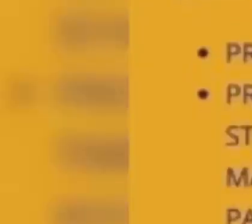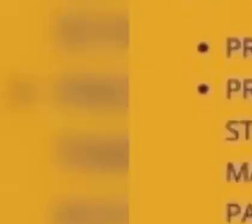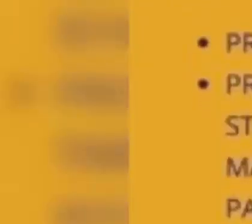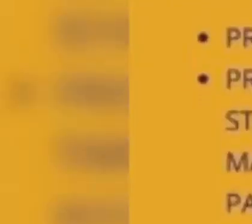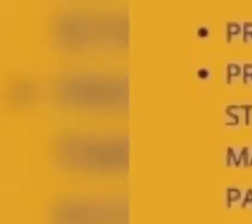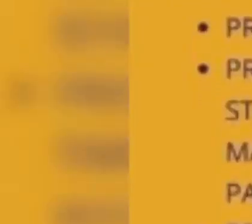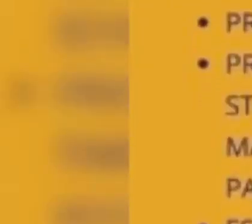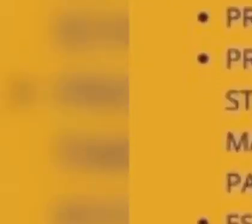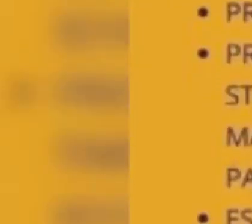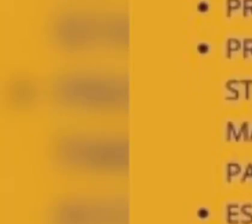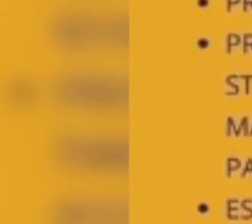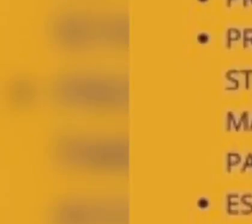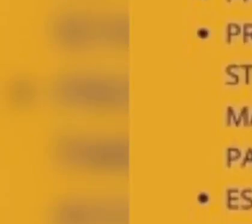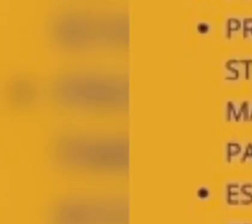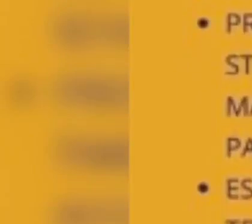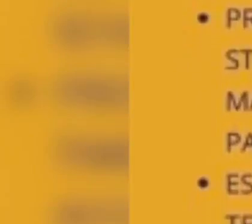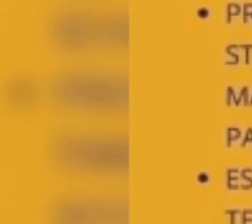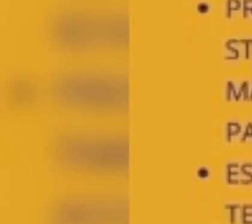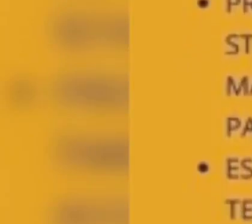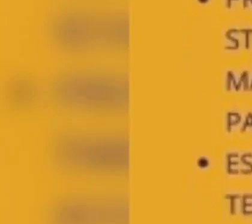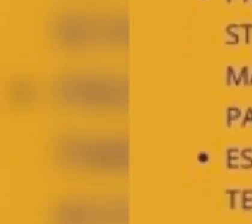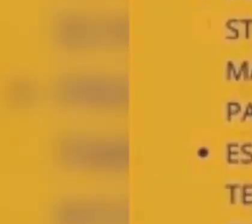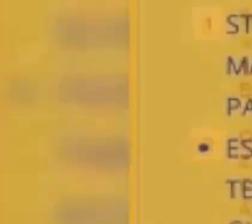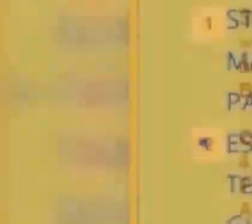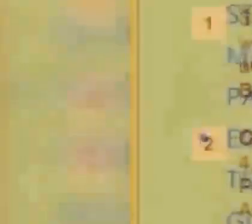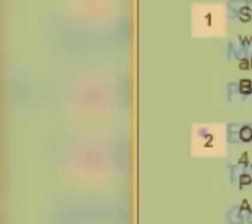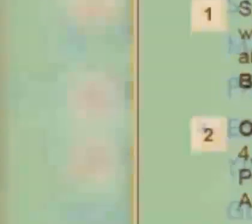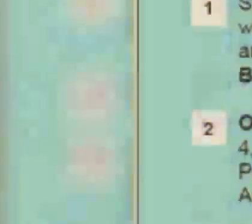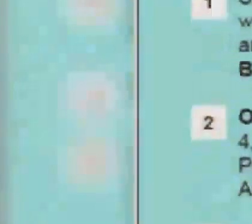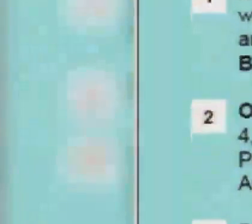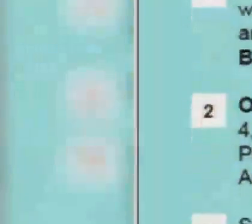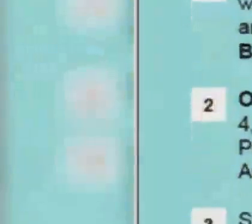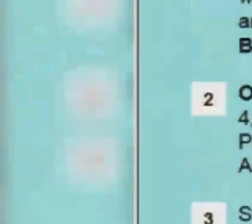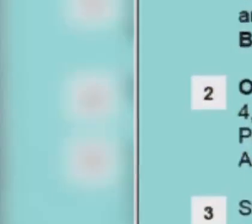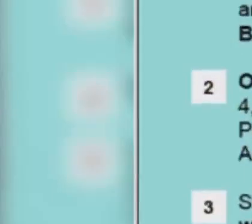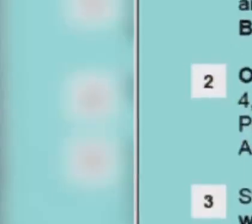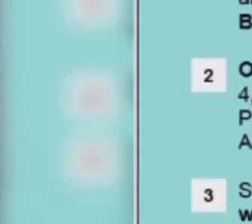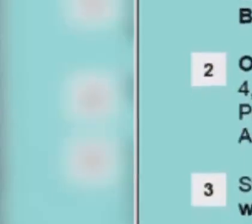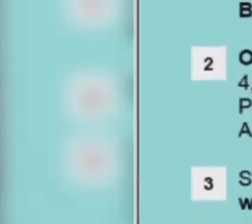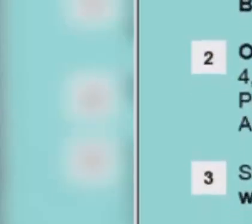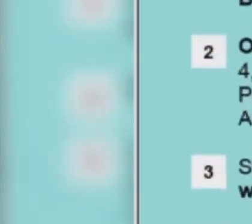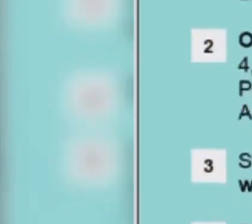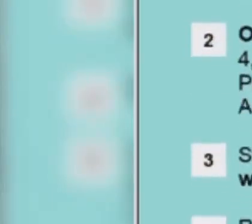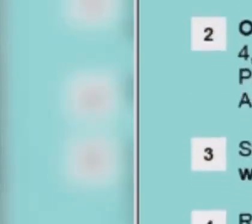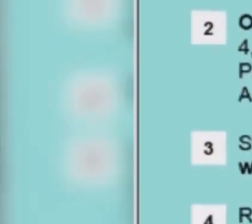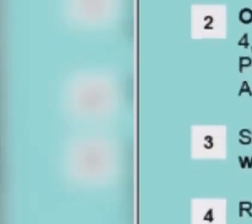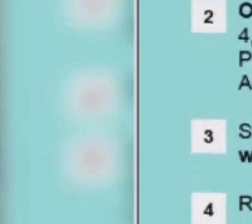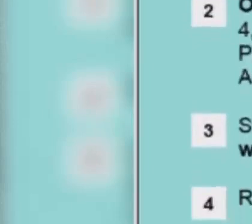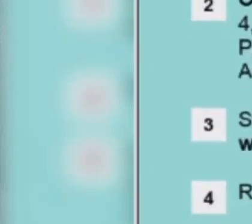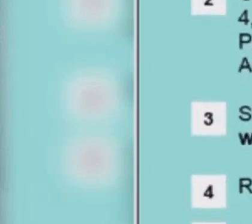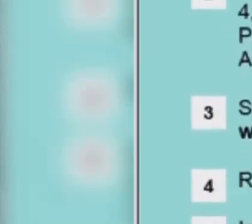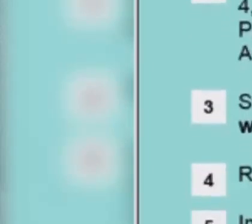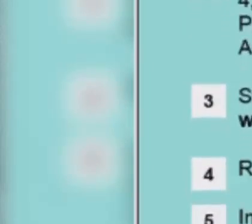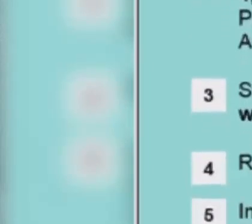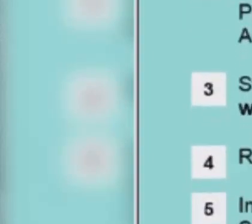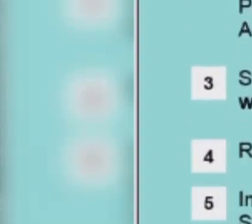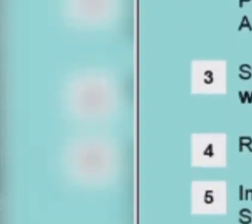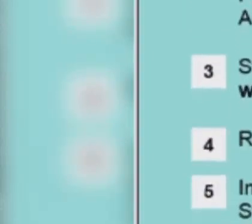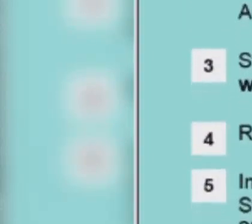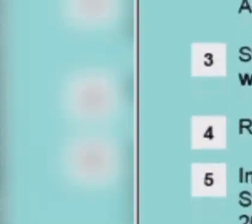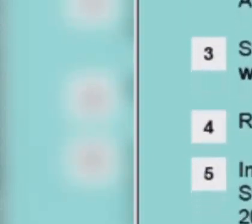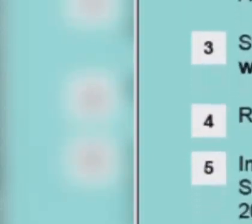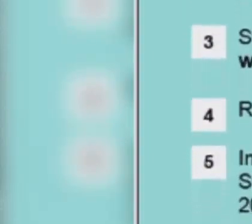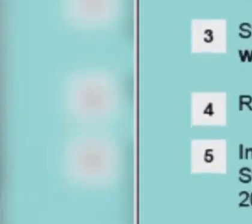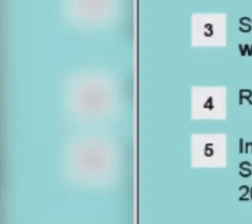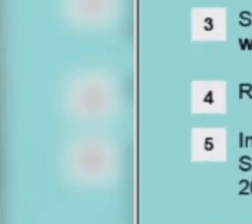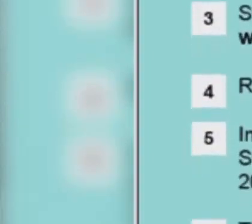bring together a guideline document such as we had for 2020-21 so that we can look at the possible reopening in terms of a physical sense, which is